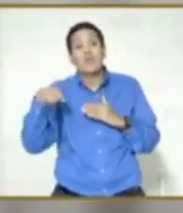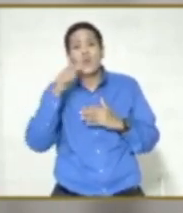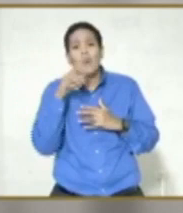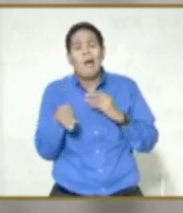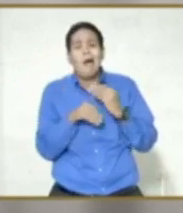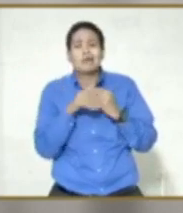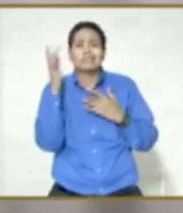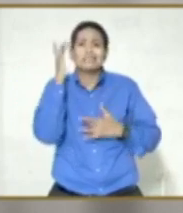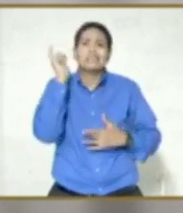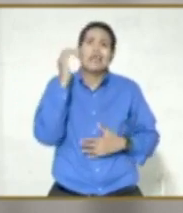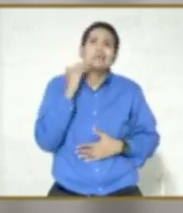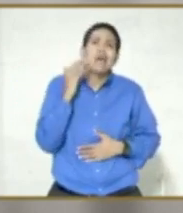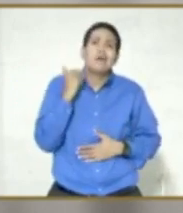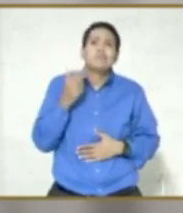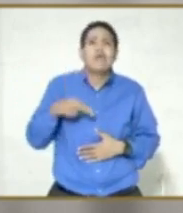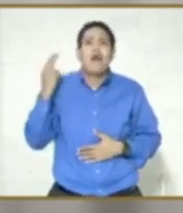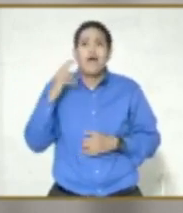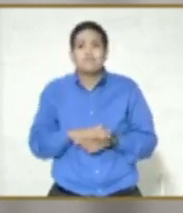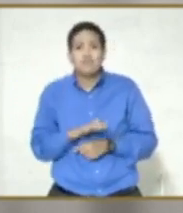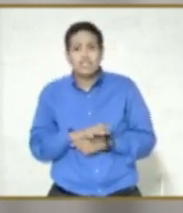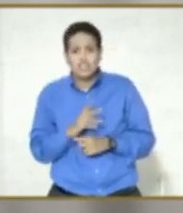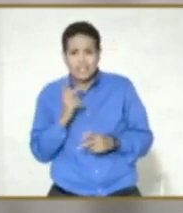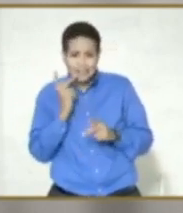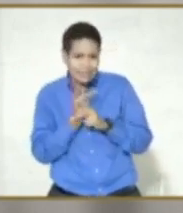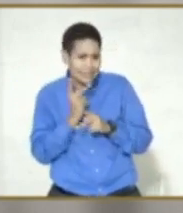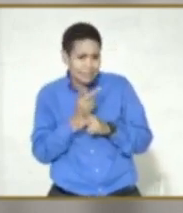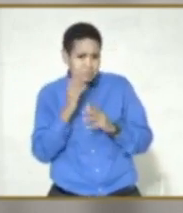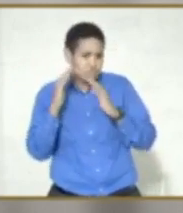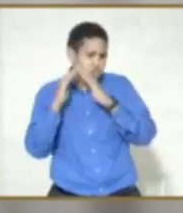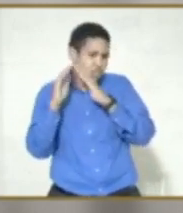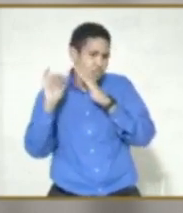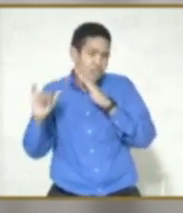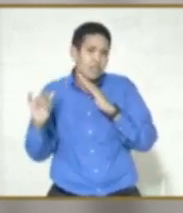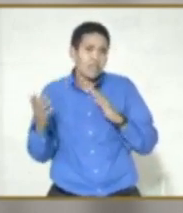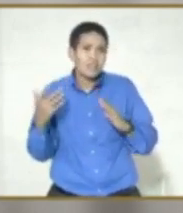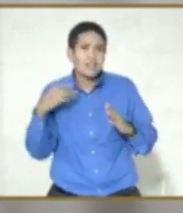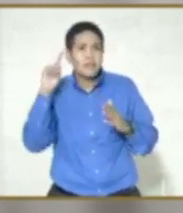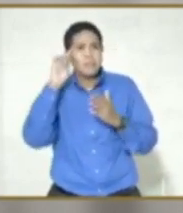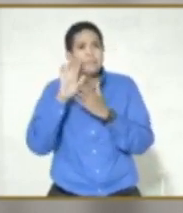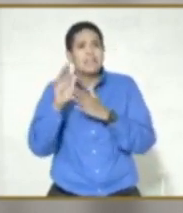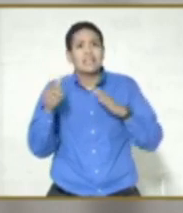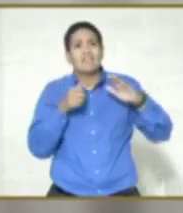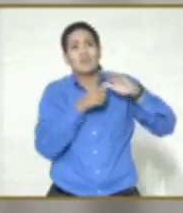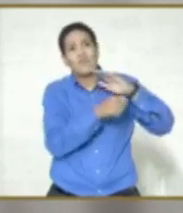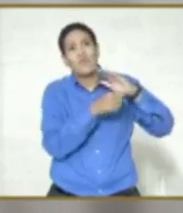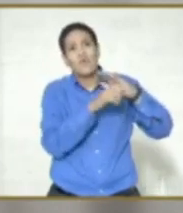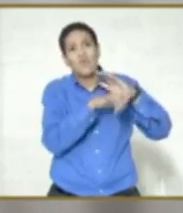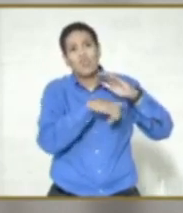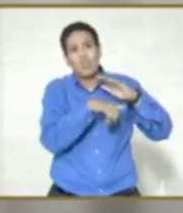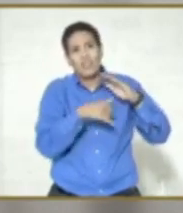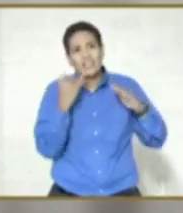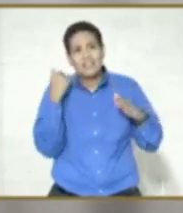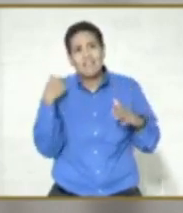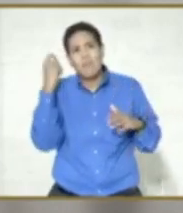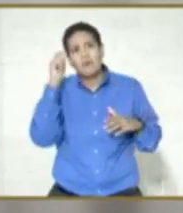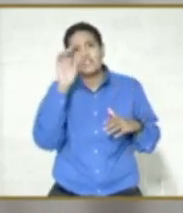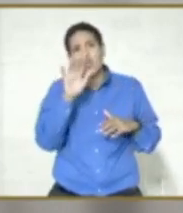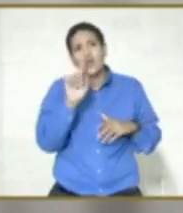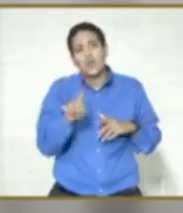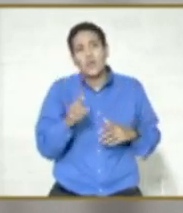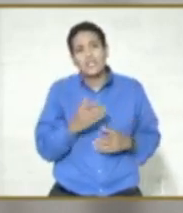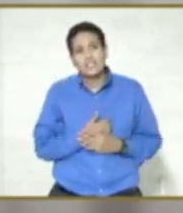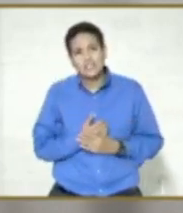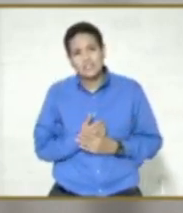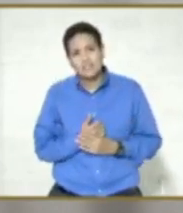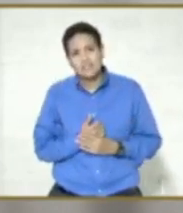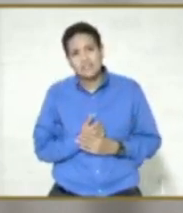conditions until COVID is over? I believe that she wants to quarantine, if I'm understanding her question. And also